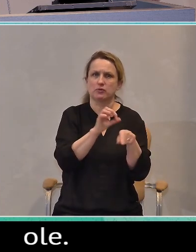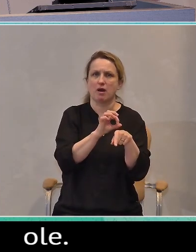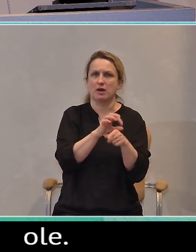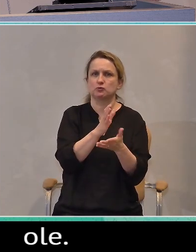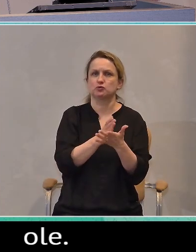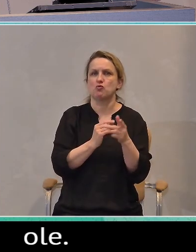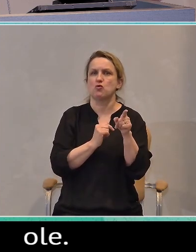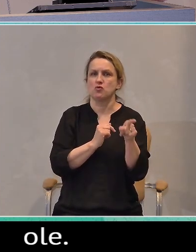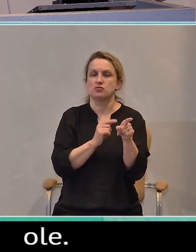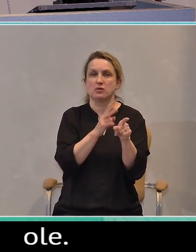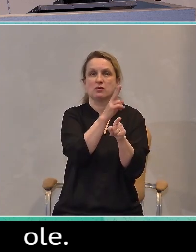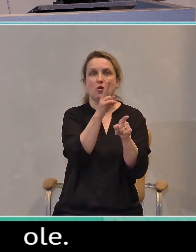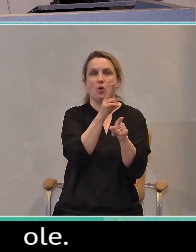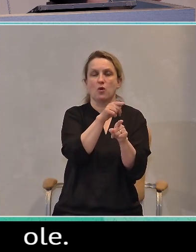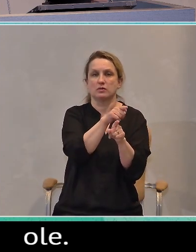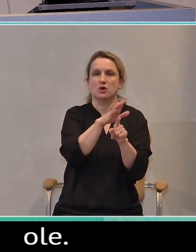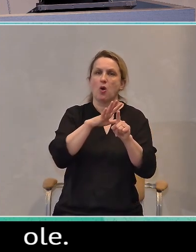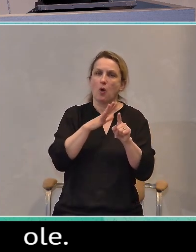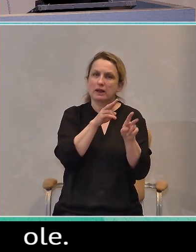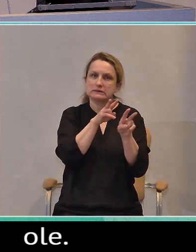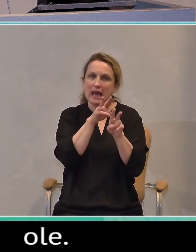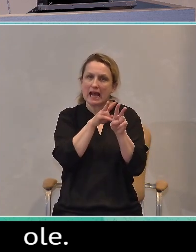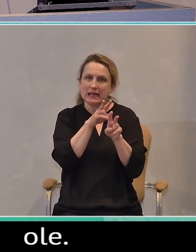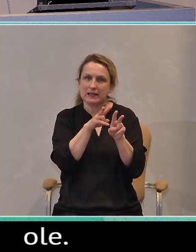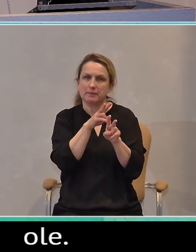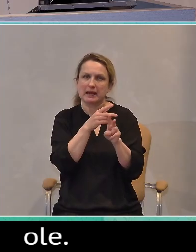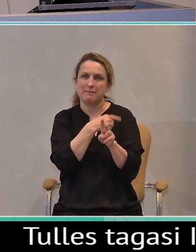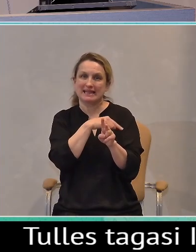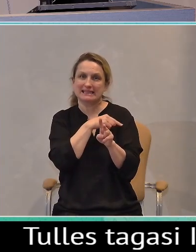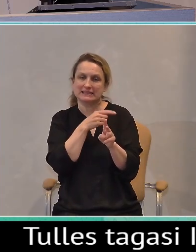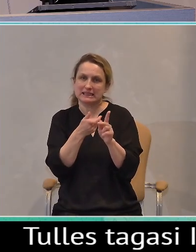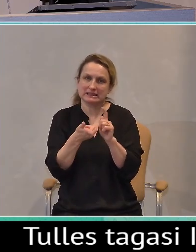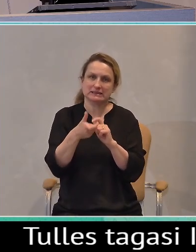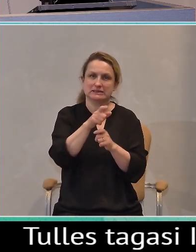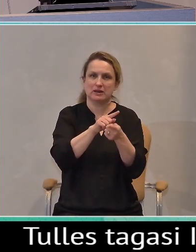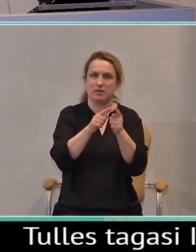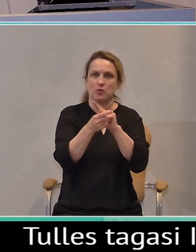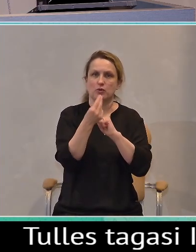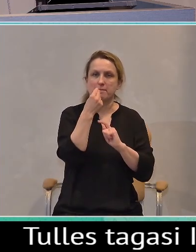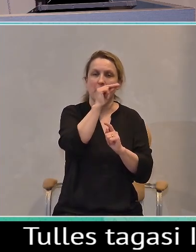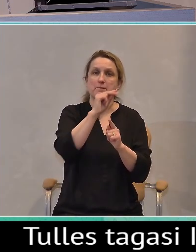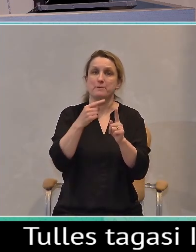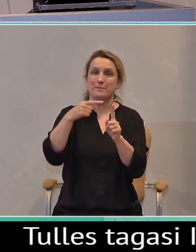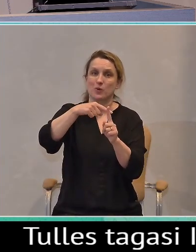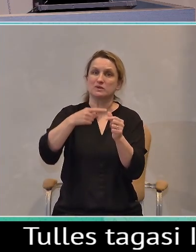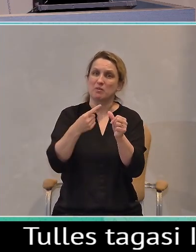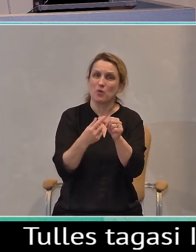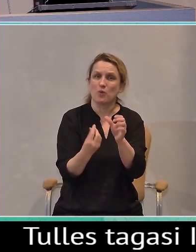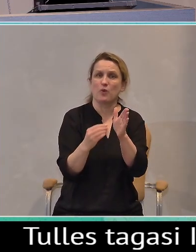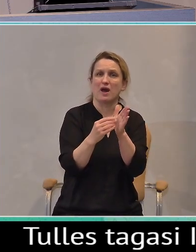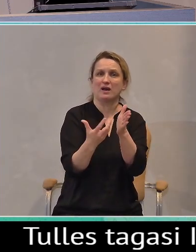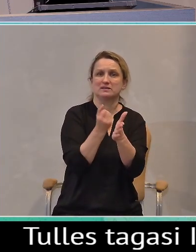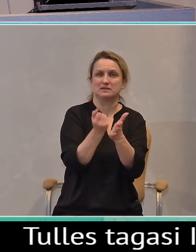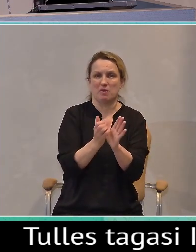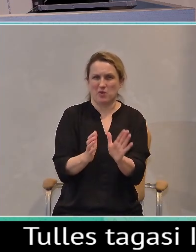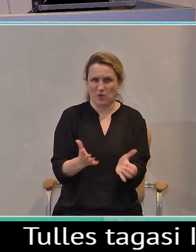even though diagnosing it has not been successful, we should still improve the person's treatment journey